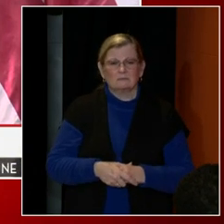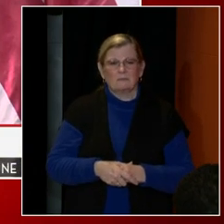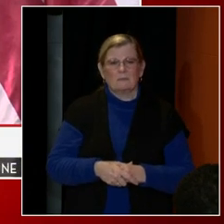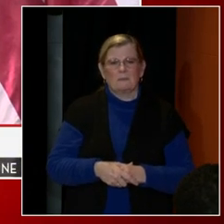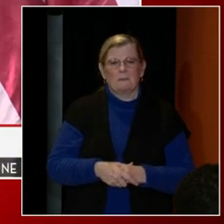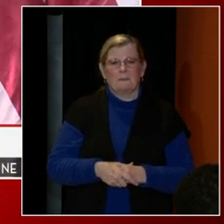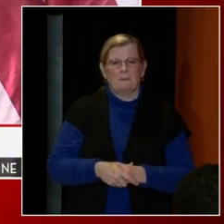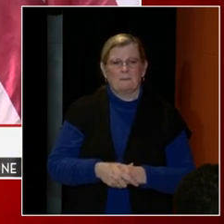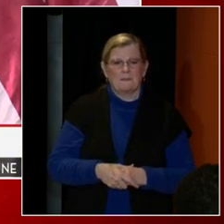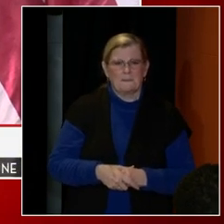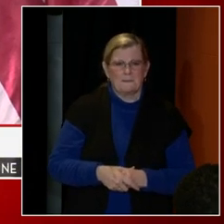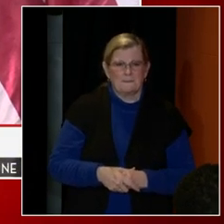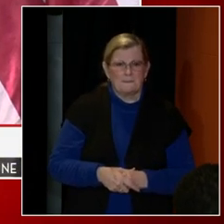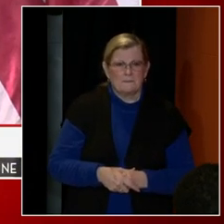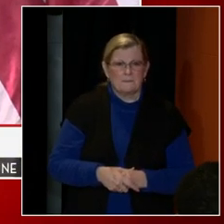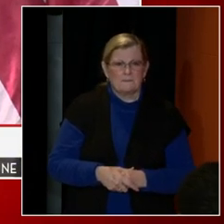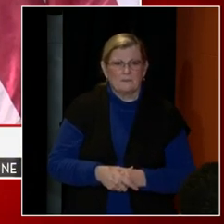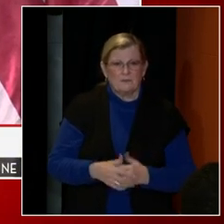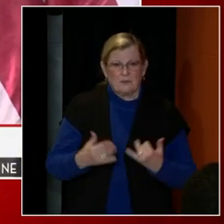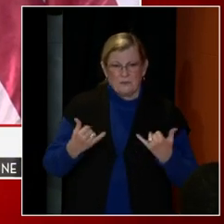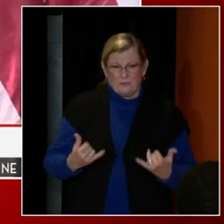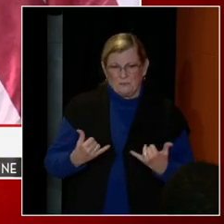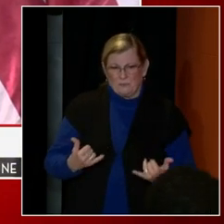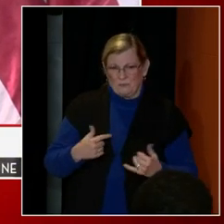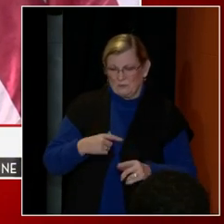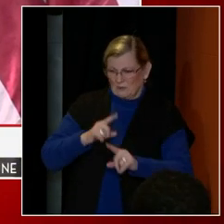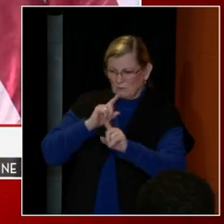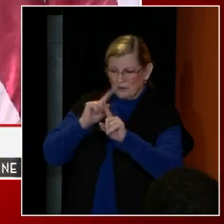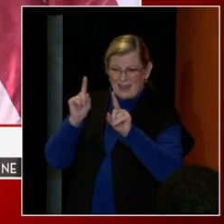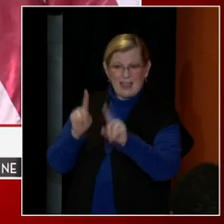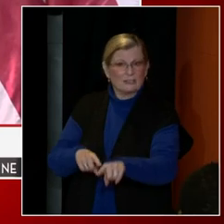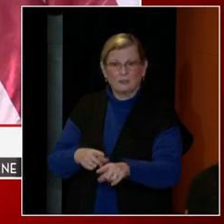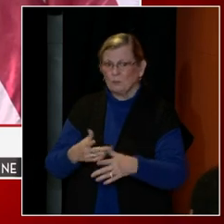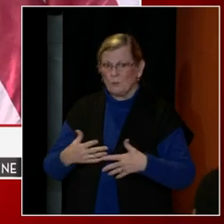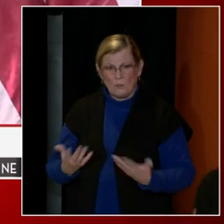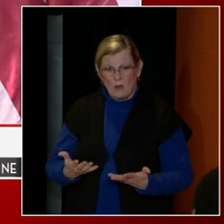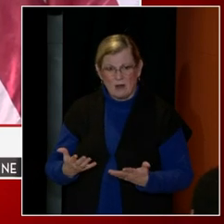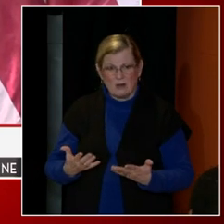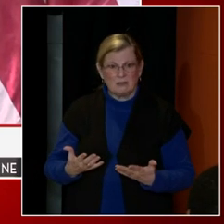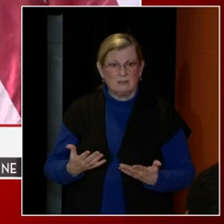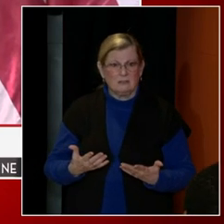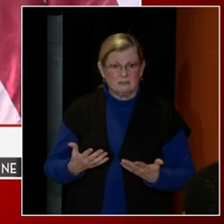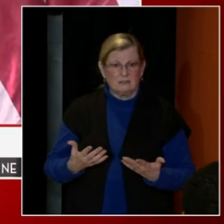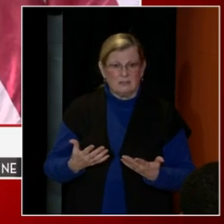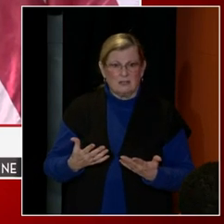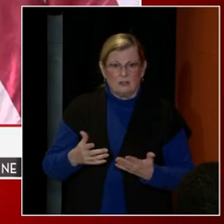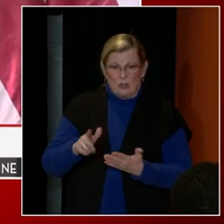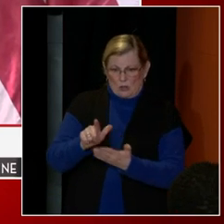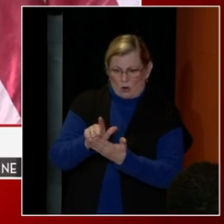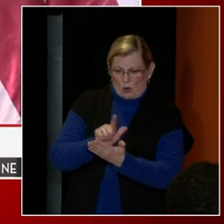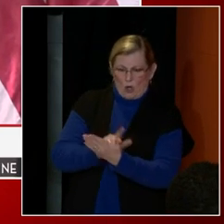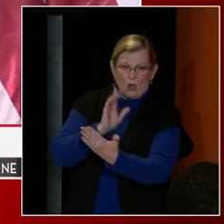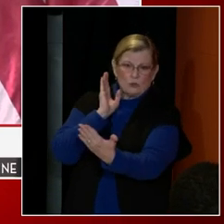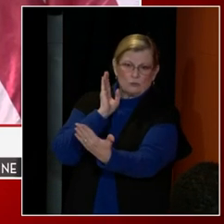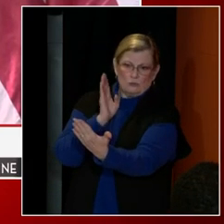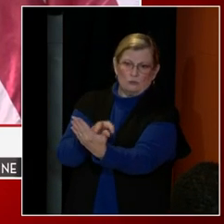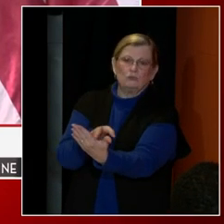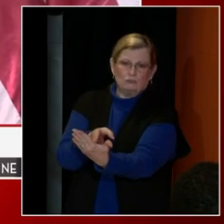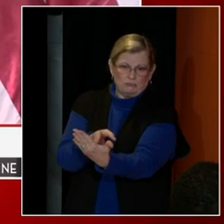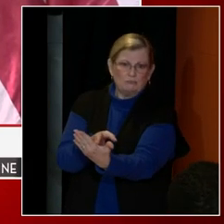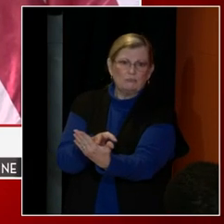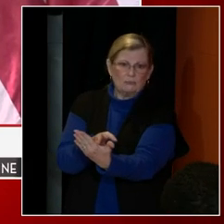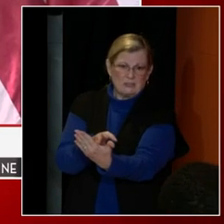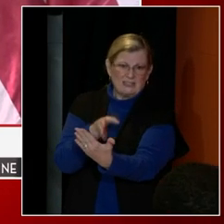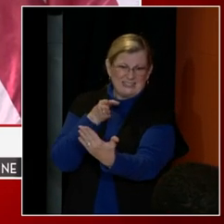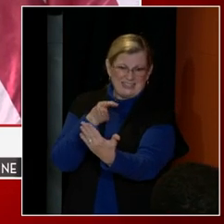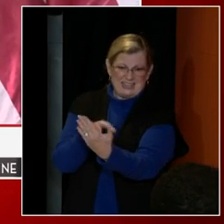both reacting to a lawsuit that has been filed against us, where we